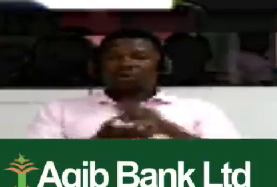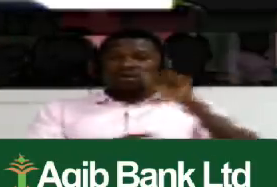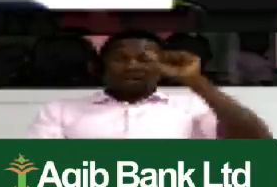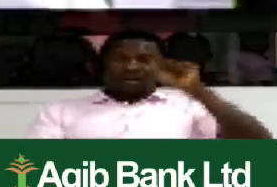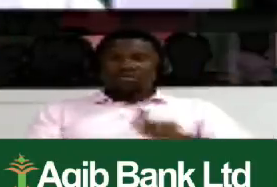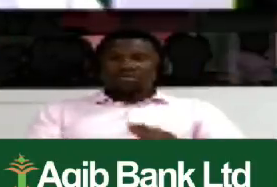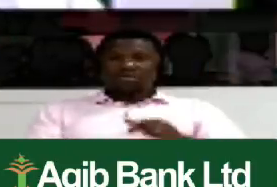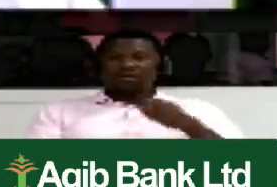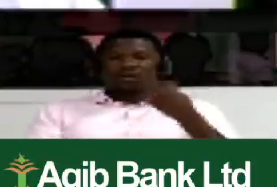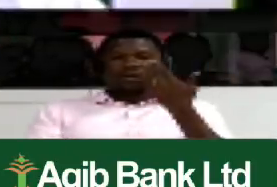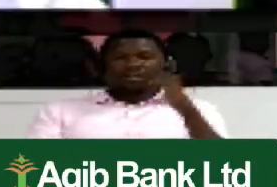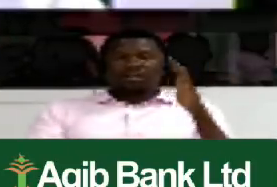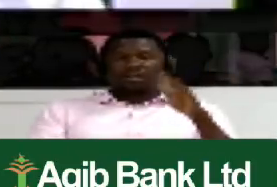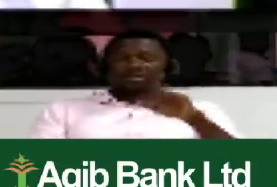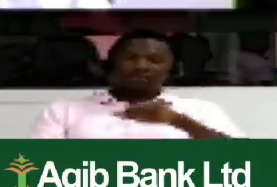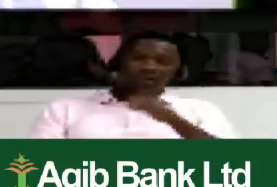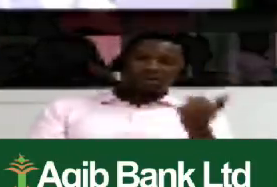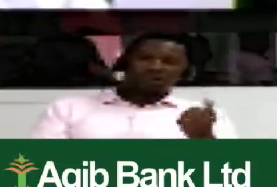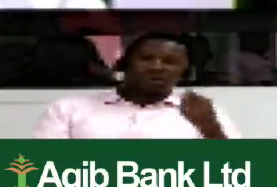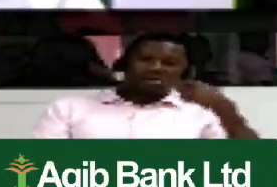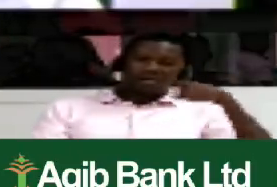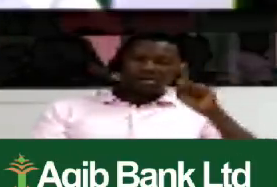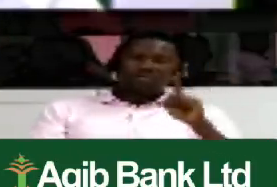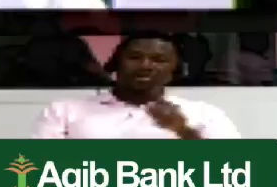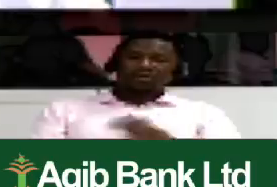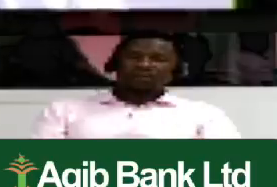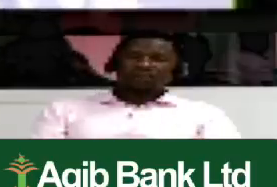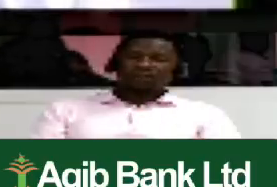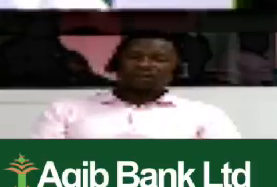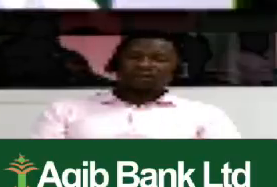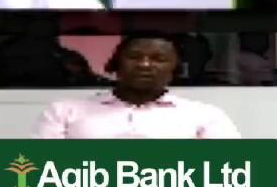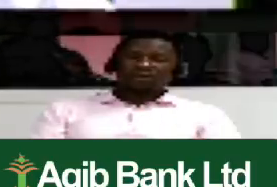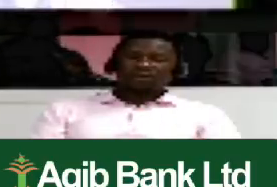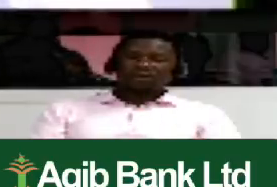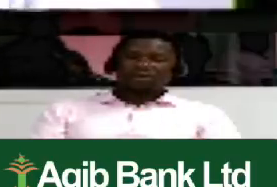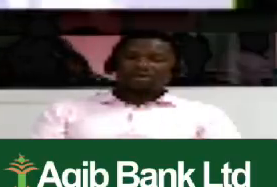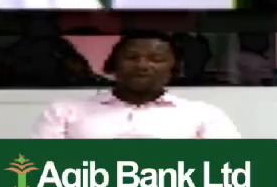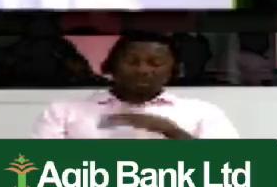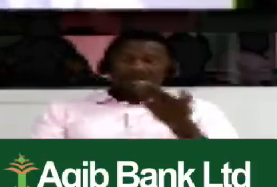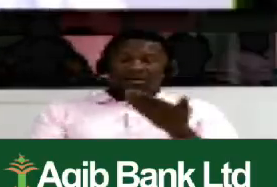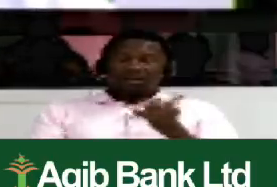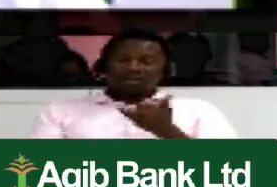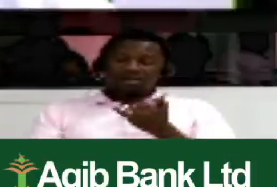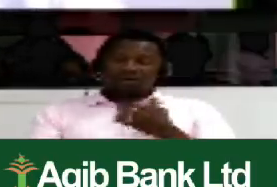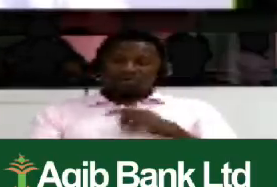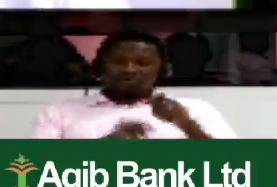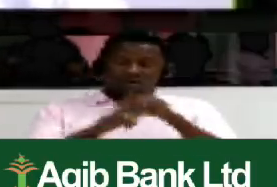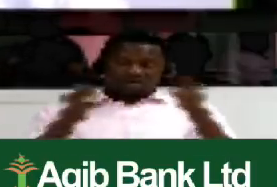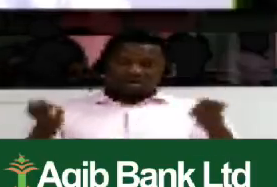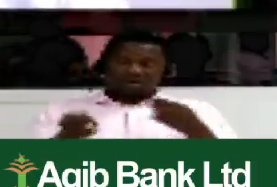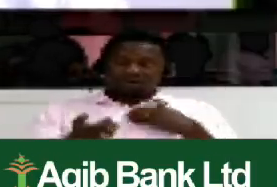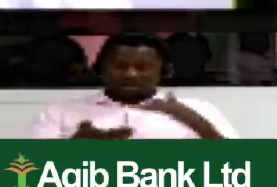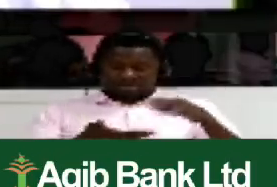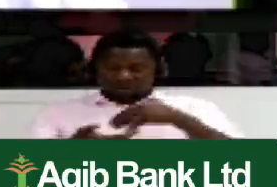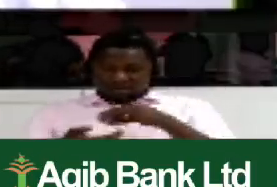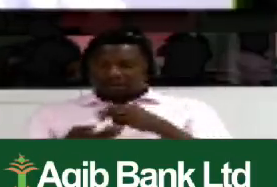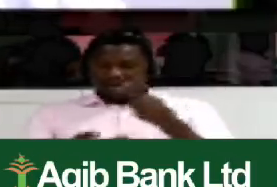Yes, from newspapers that I have gathered, I have the names of those who were killed.